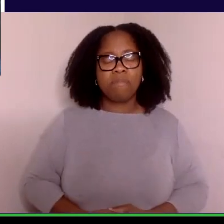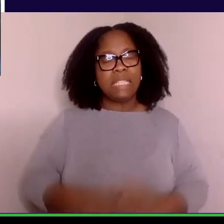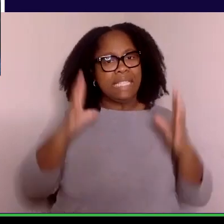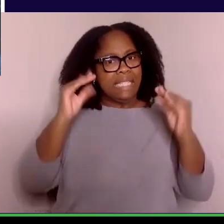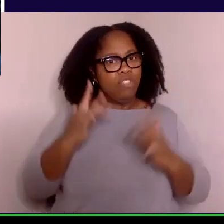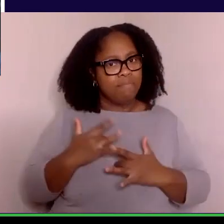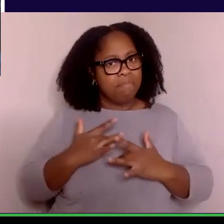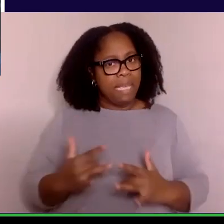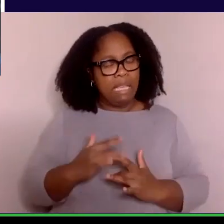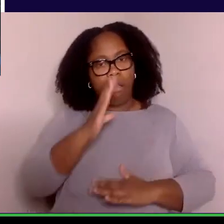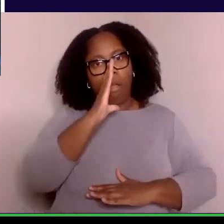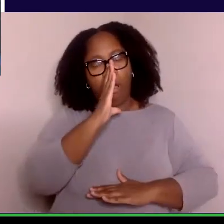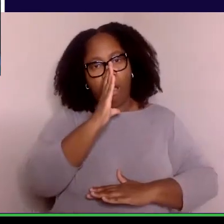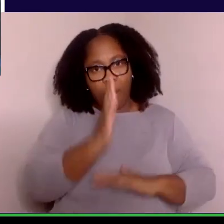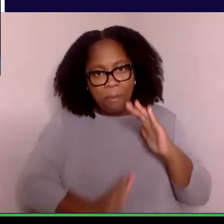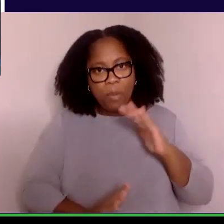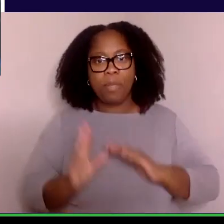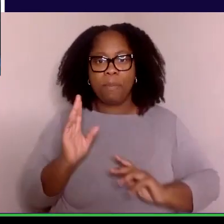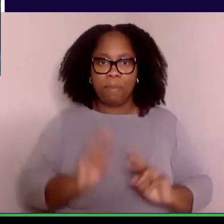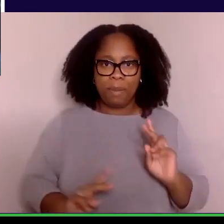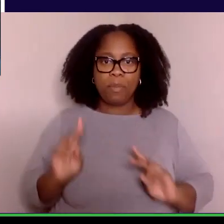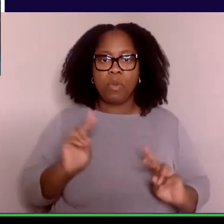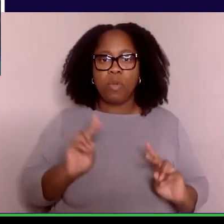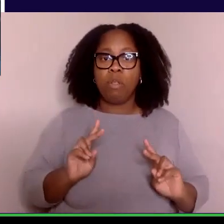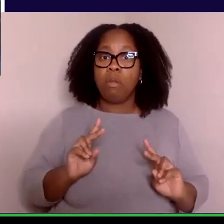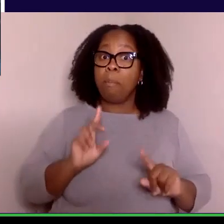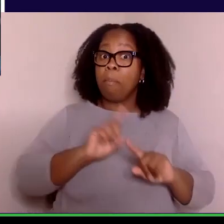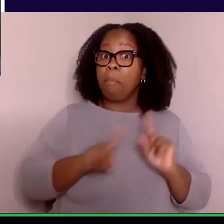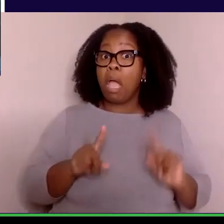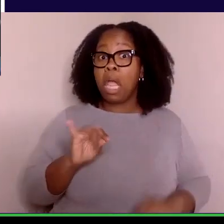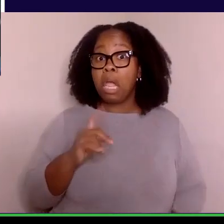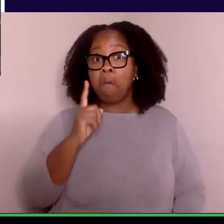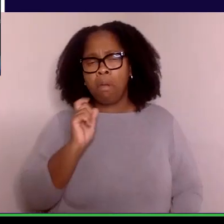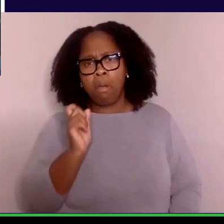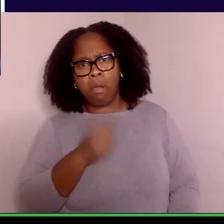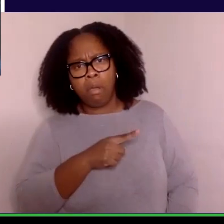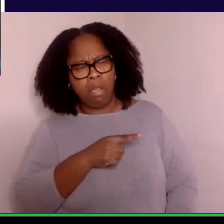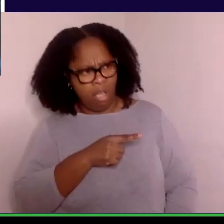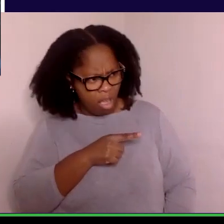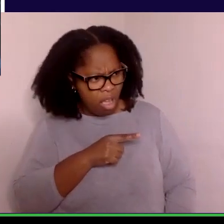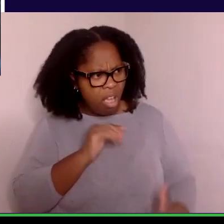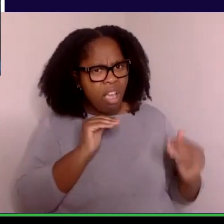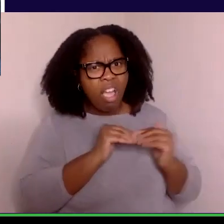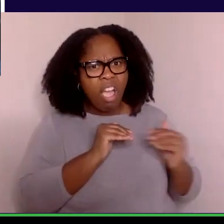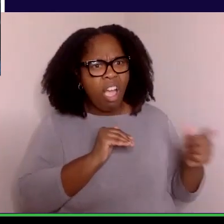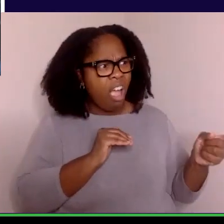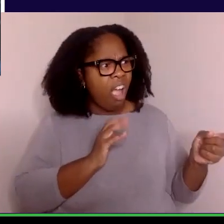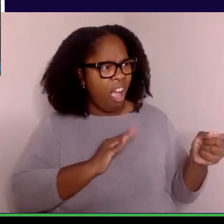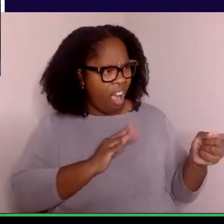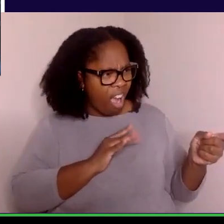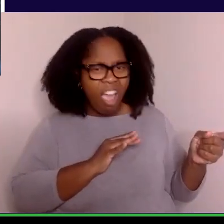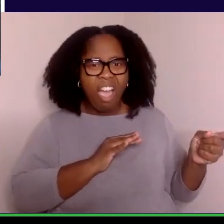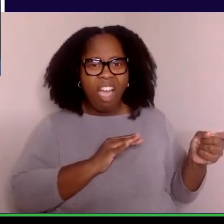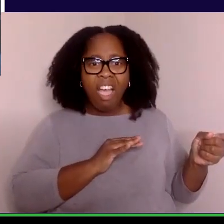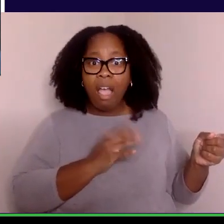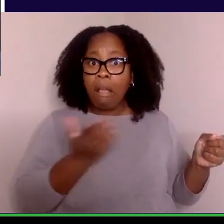people. And if there's a colleague of yours doing something super cool, let me